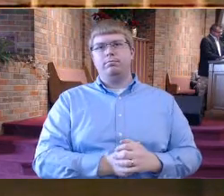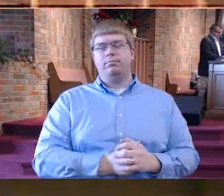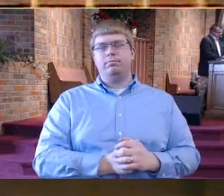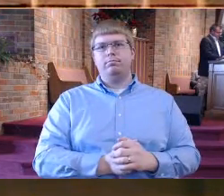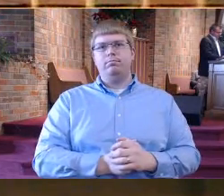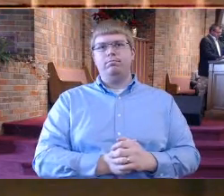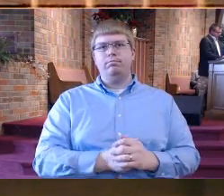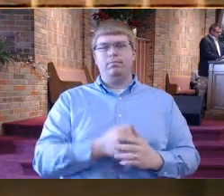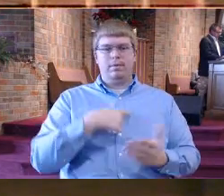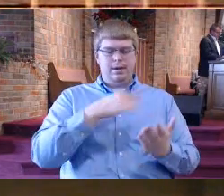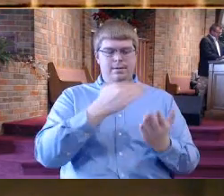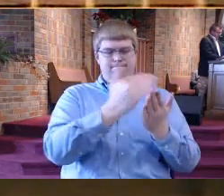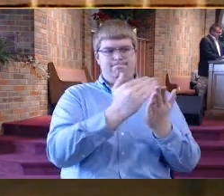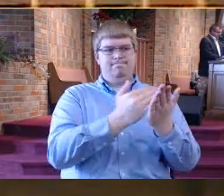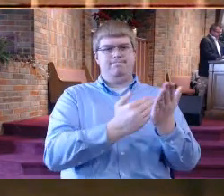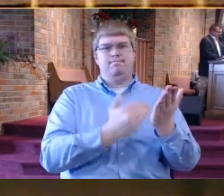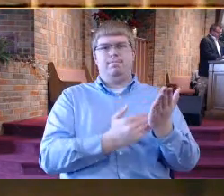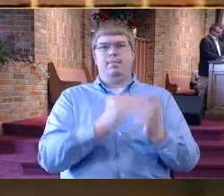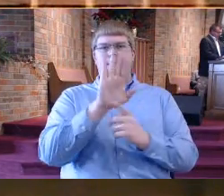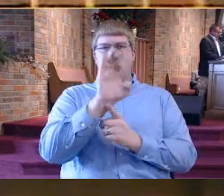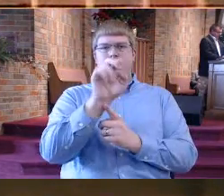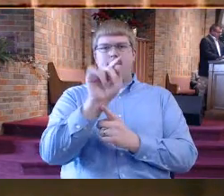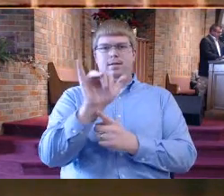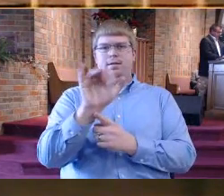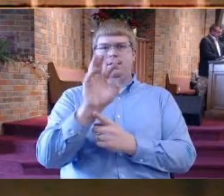Running down the list real quick, Betty Wisant,